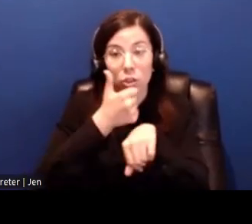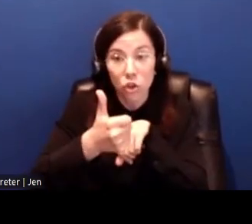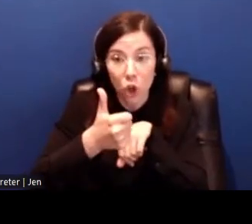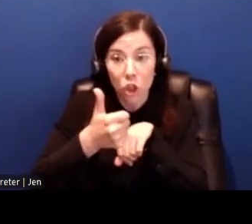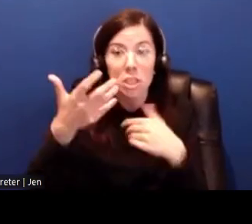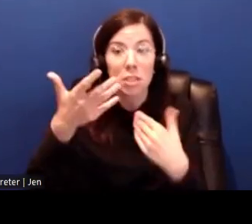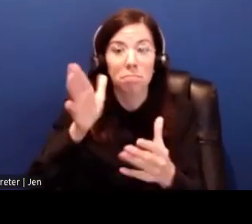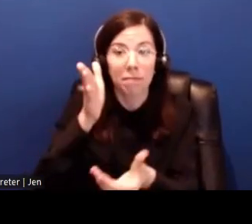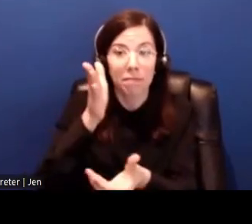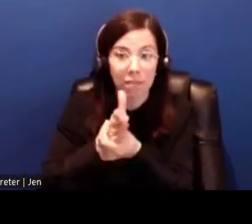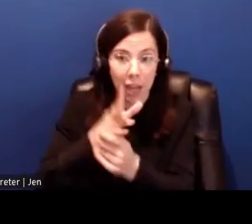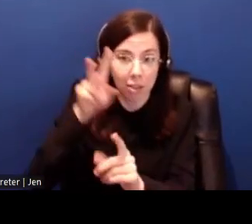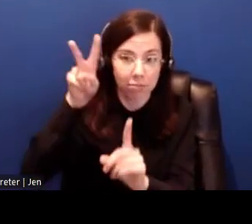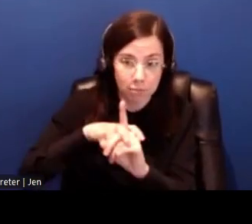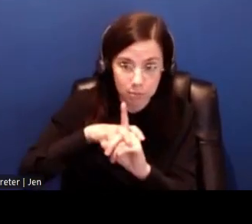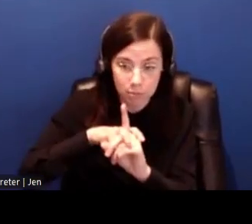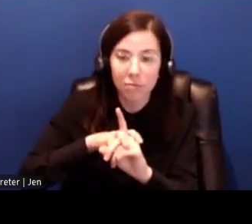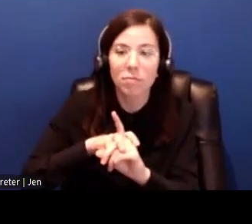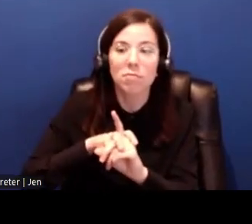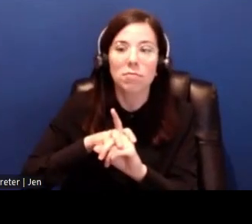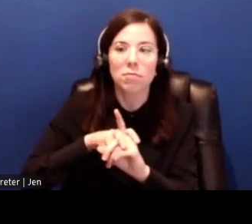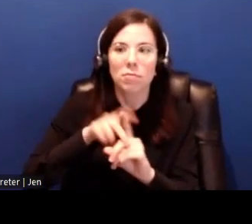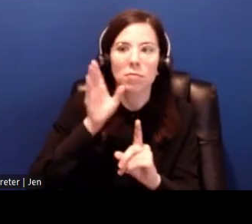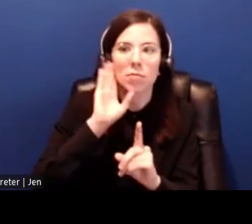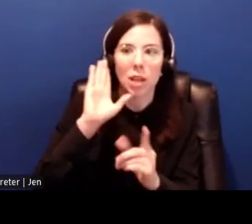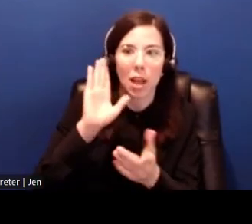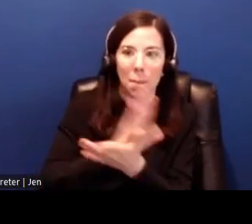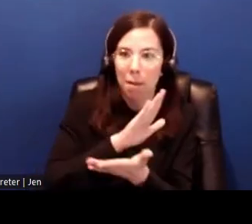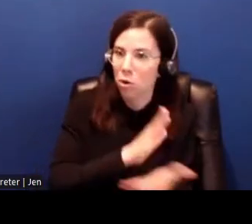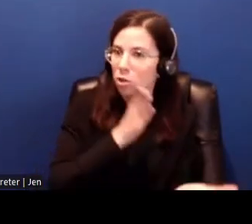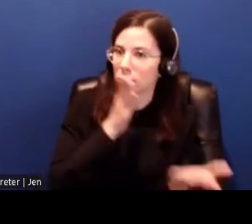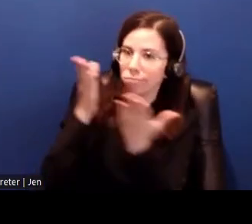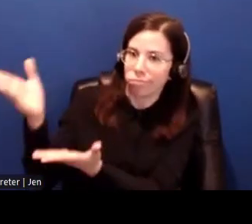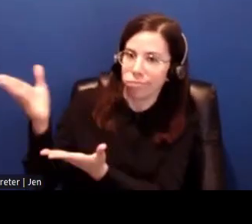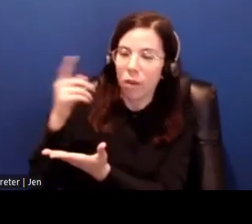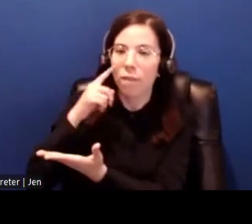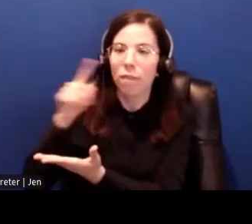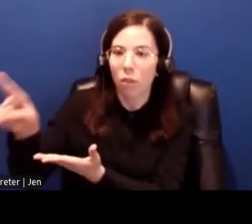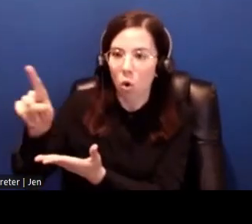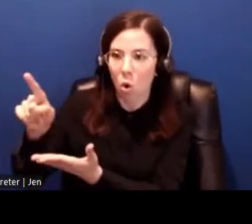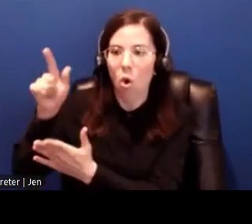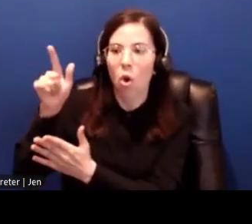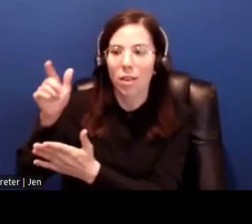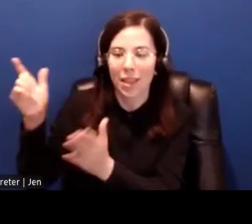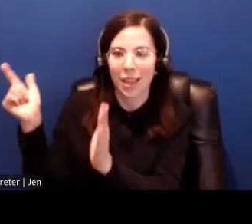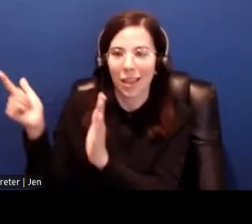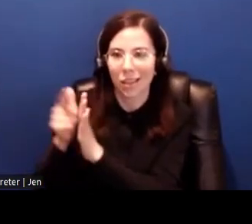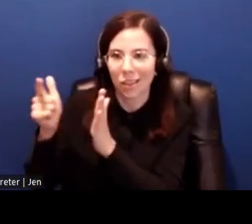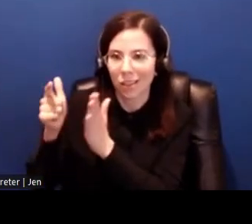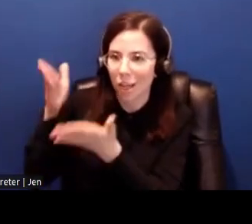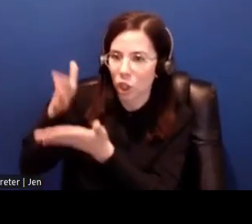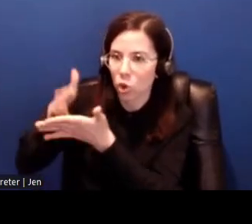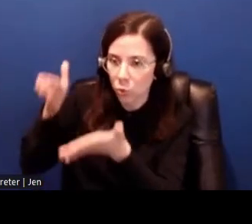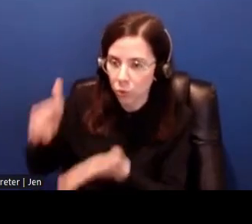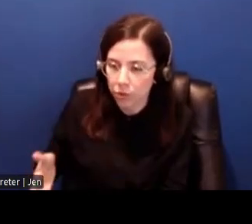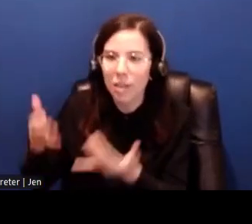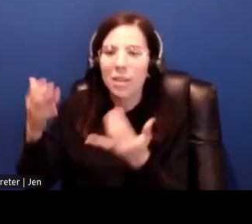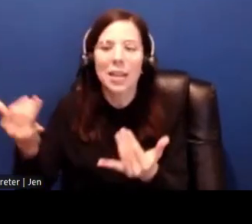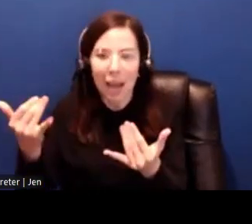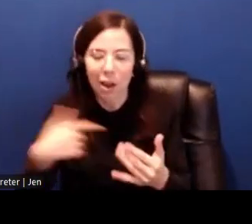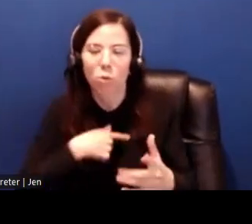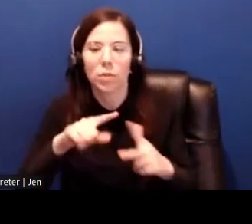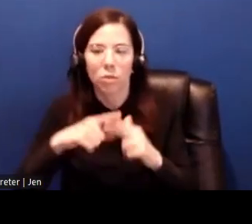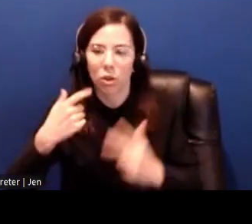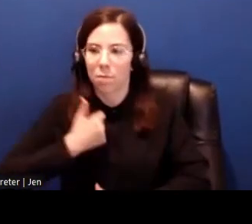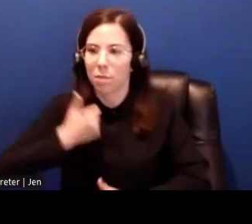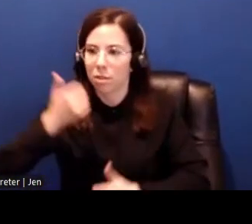filed, and the charges are served on the accused. And that triggers the initiation of a military justice process.